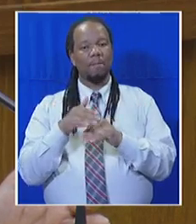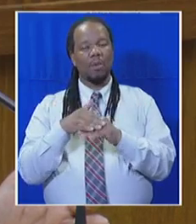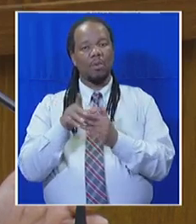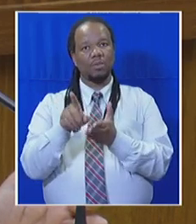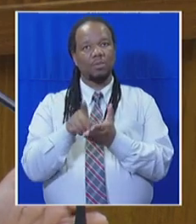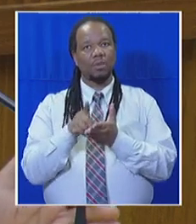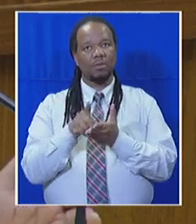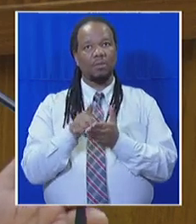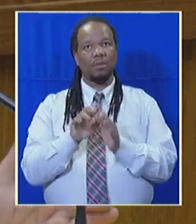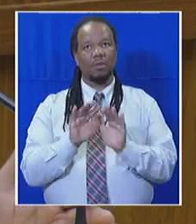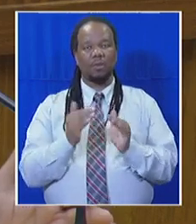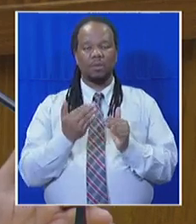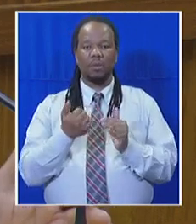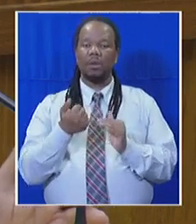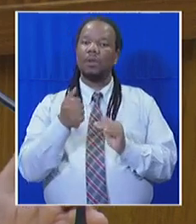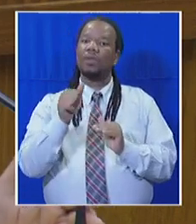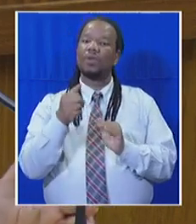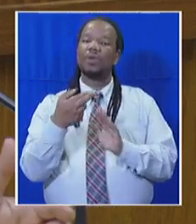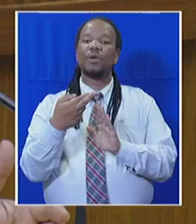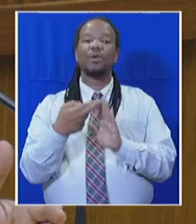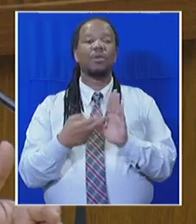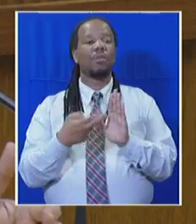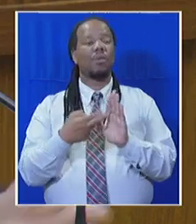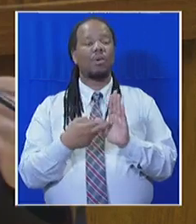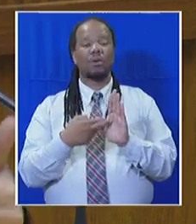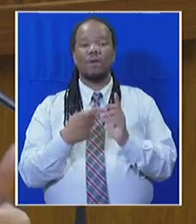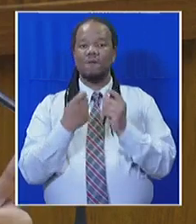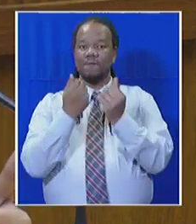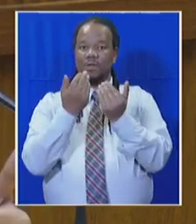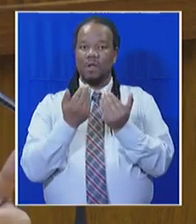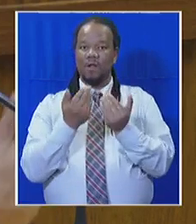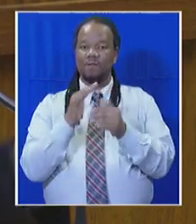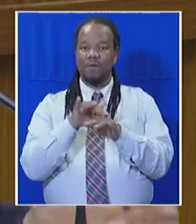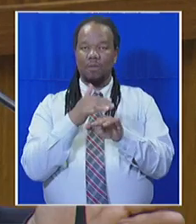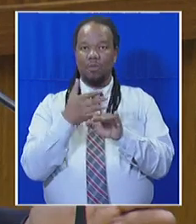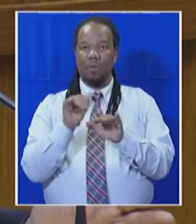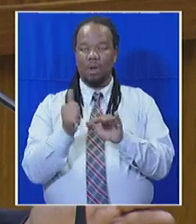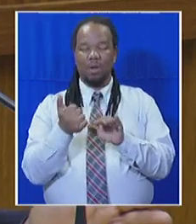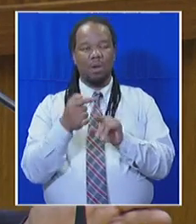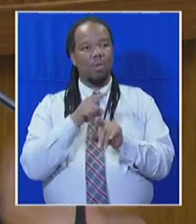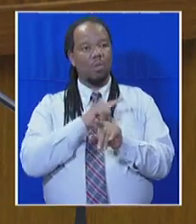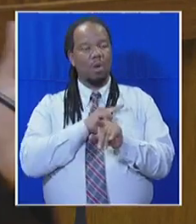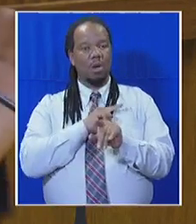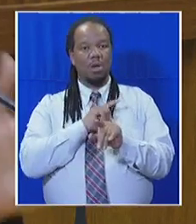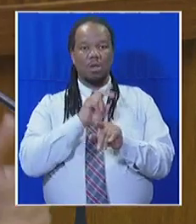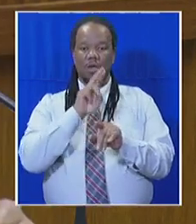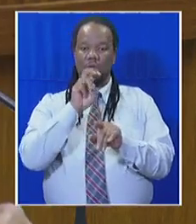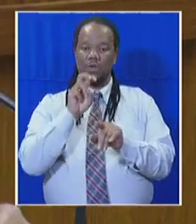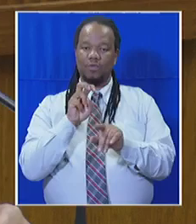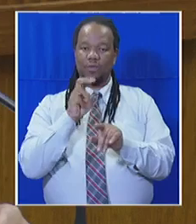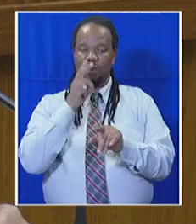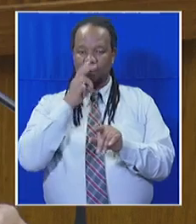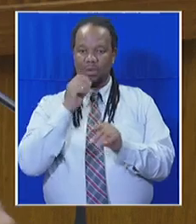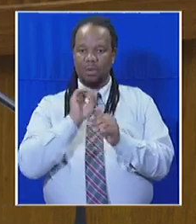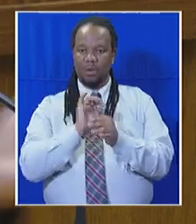when we're adopting the actual report like yesterday, the Fiscal Framework Report, we like Treasury to be there because issues came up that we needed clarification for in the